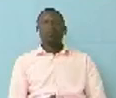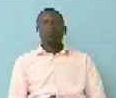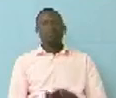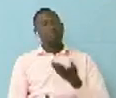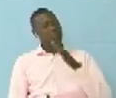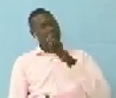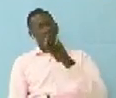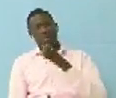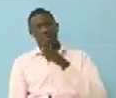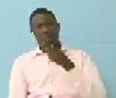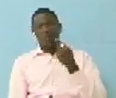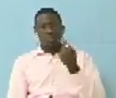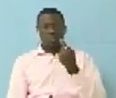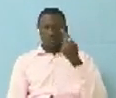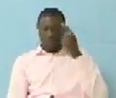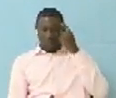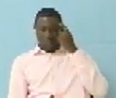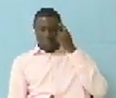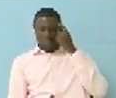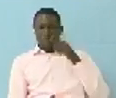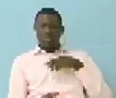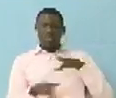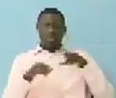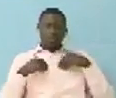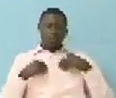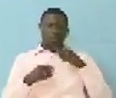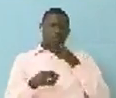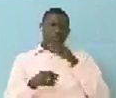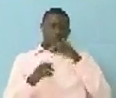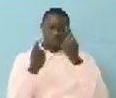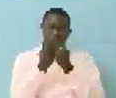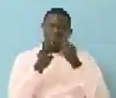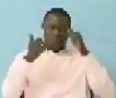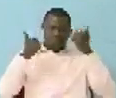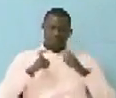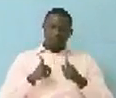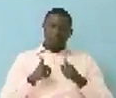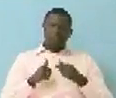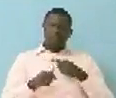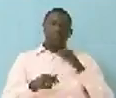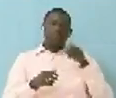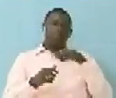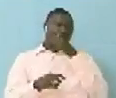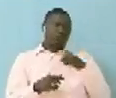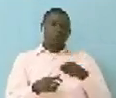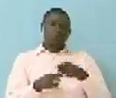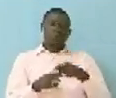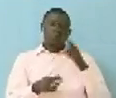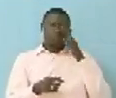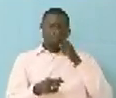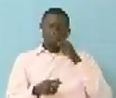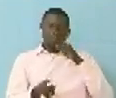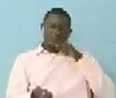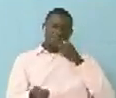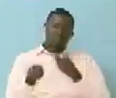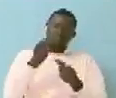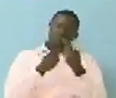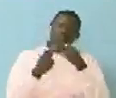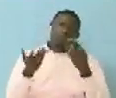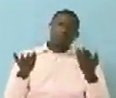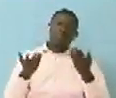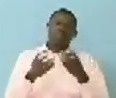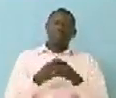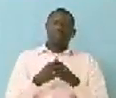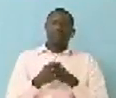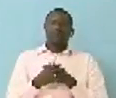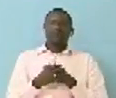Maybe you just only realizing that you have accepted that this thing has happened and it was wrong, so you're trying to make a recovery. So this is why I say,